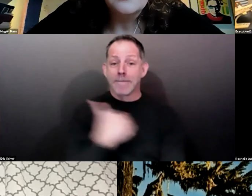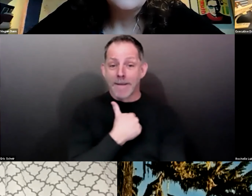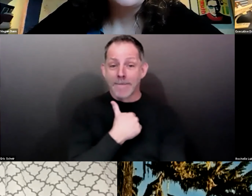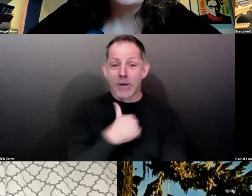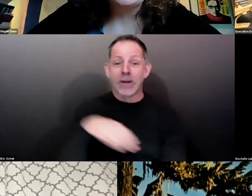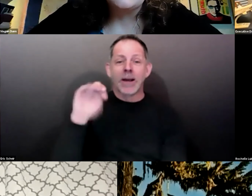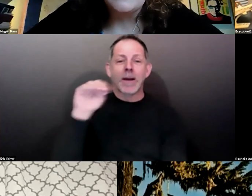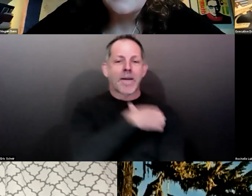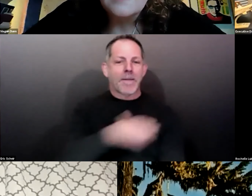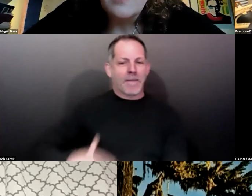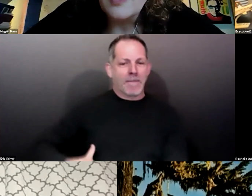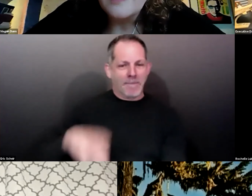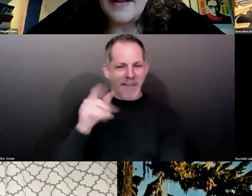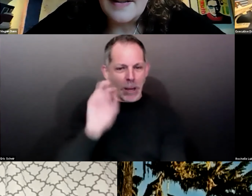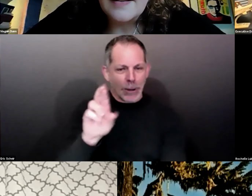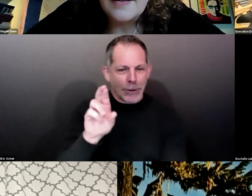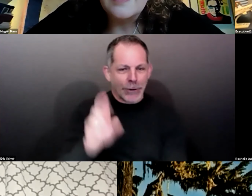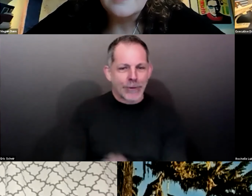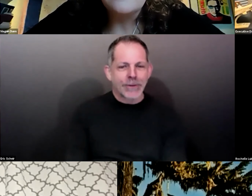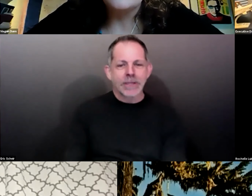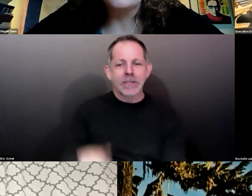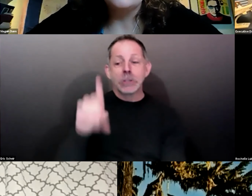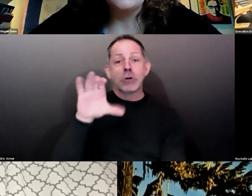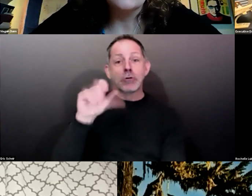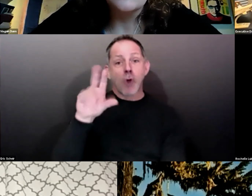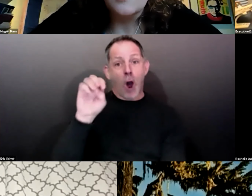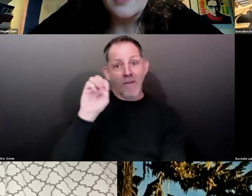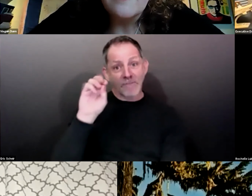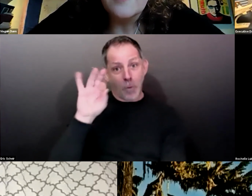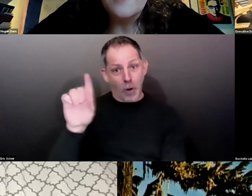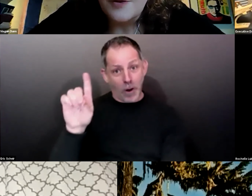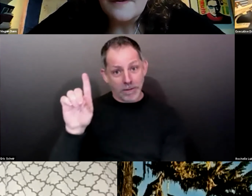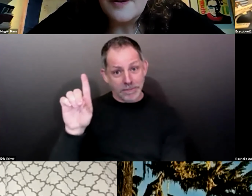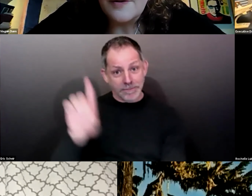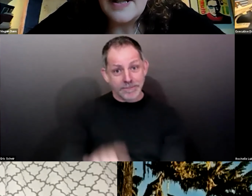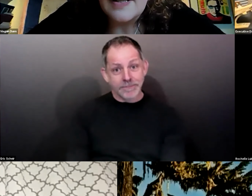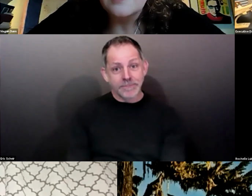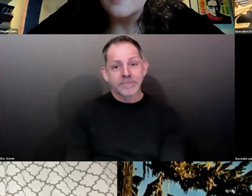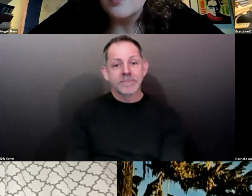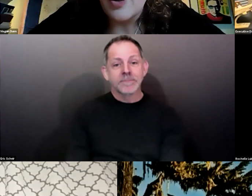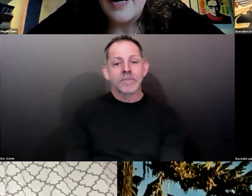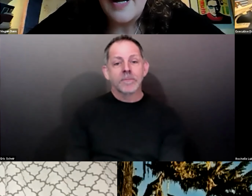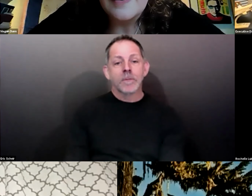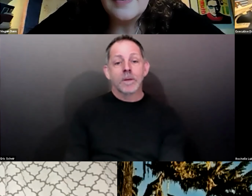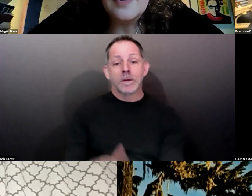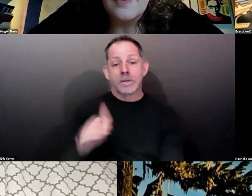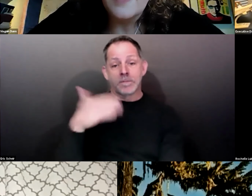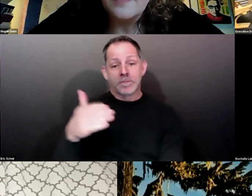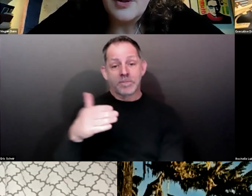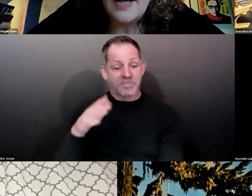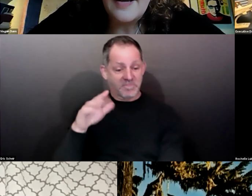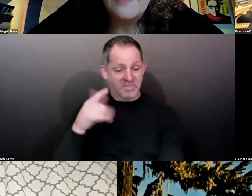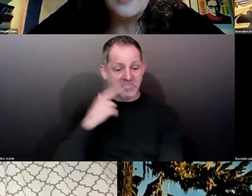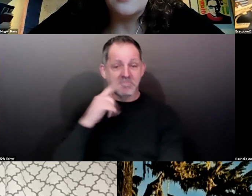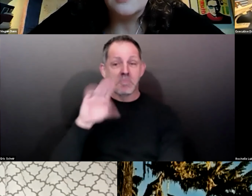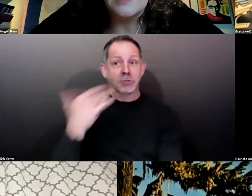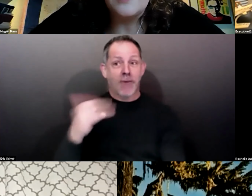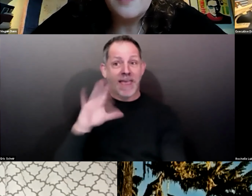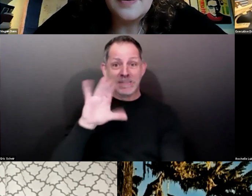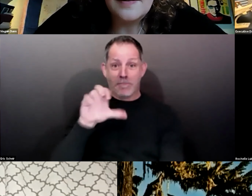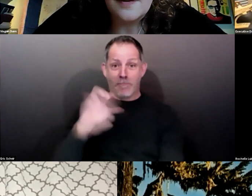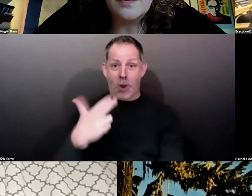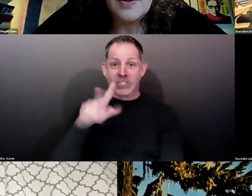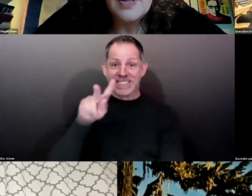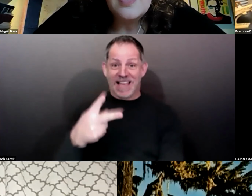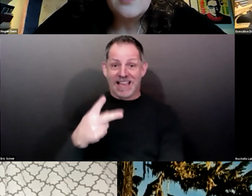Crawford. Today is March 2nd, and this event is being recorded for future viewing. It's also broadcasted on Facebook Live and